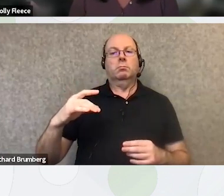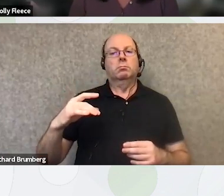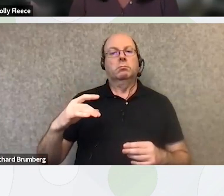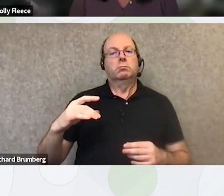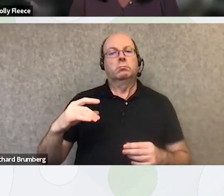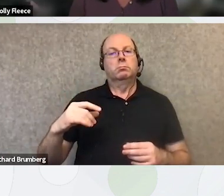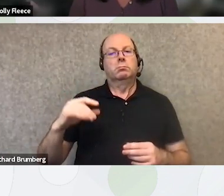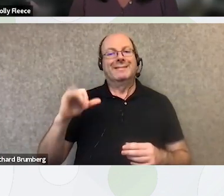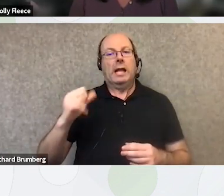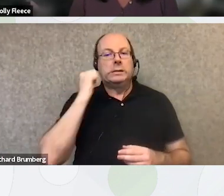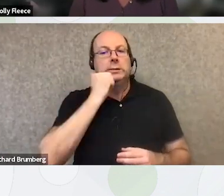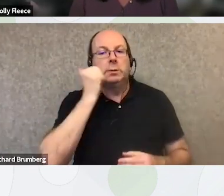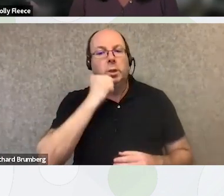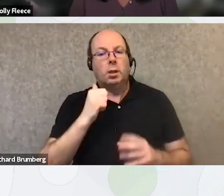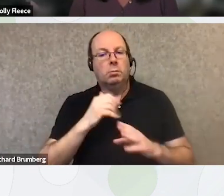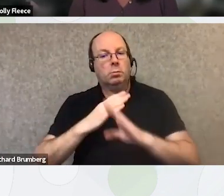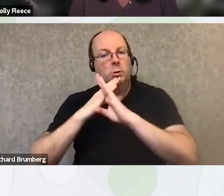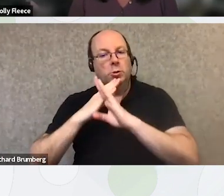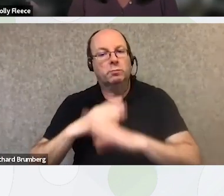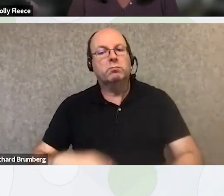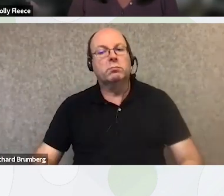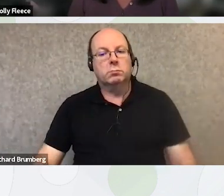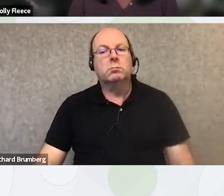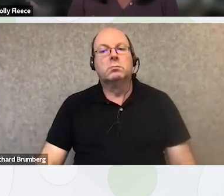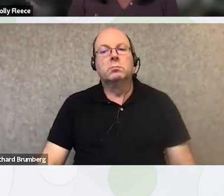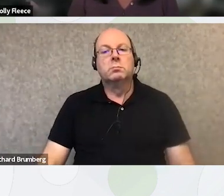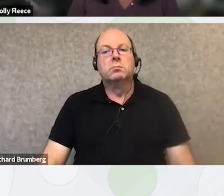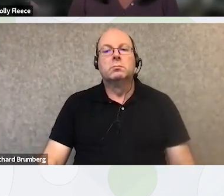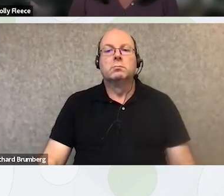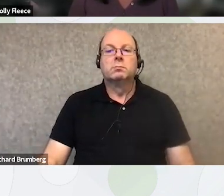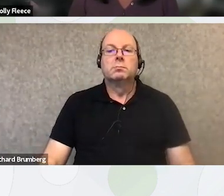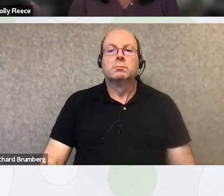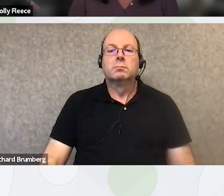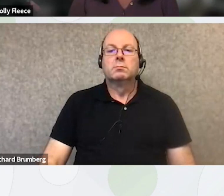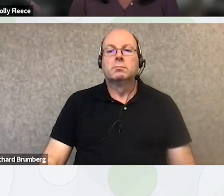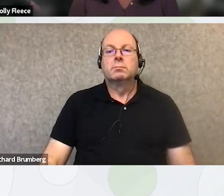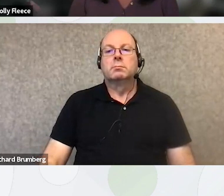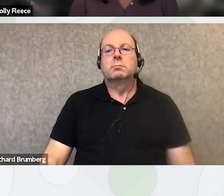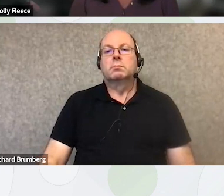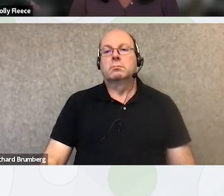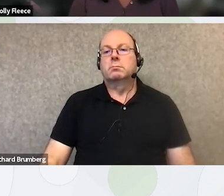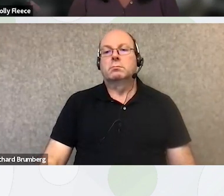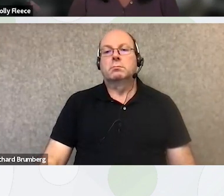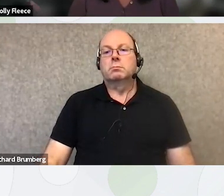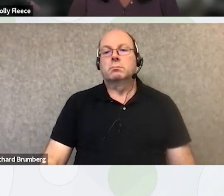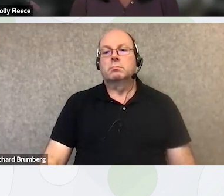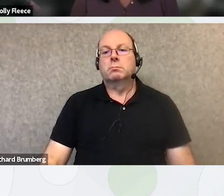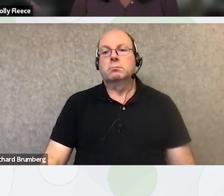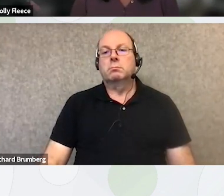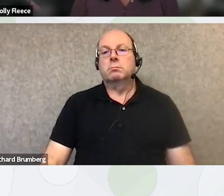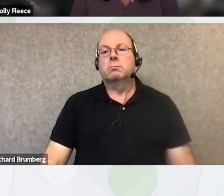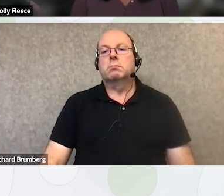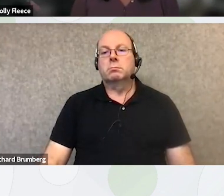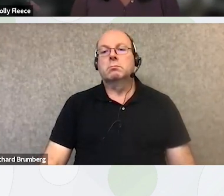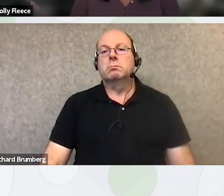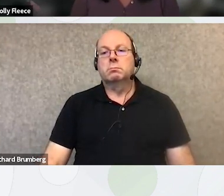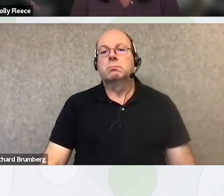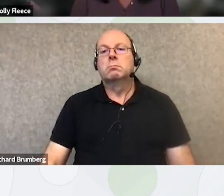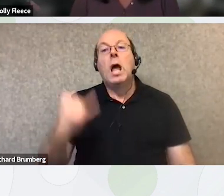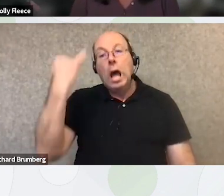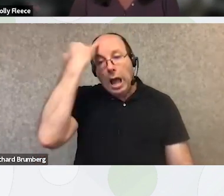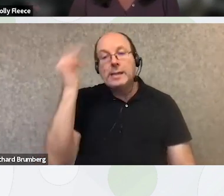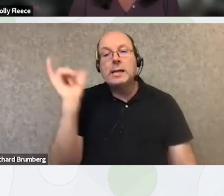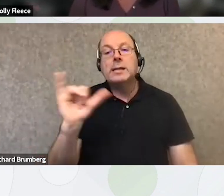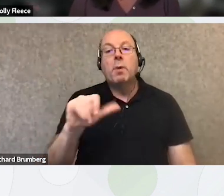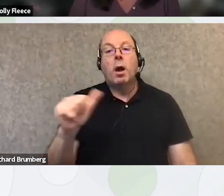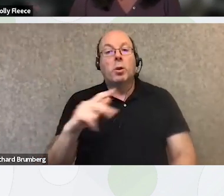as standard precautions. So just like with the other precautions we talked about, patients with RSV